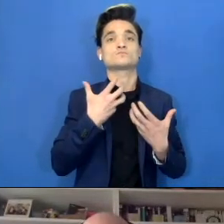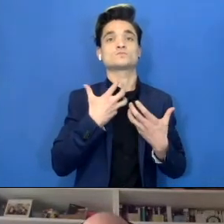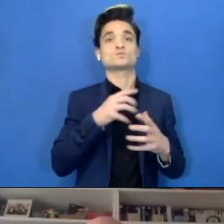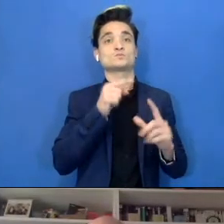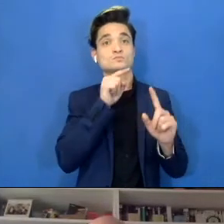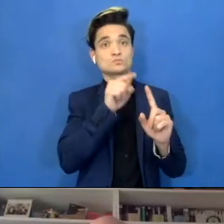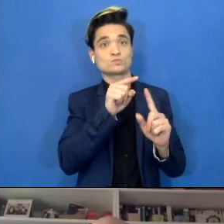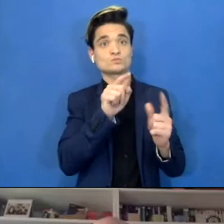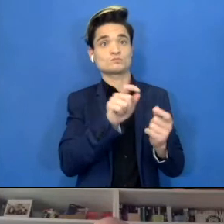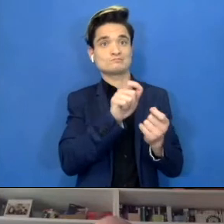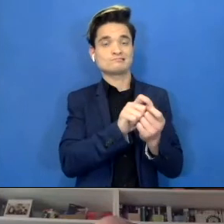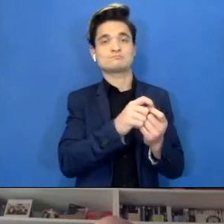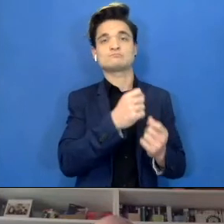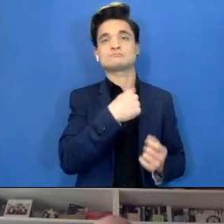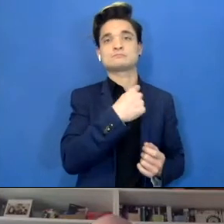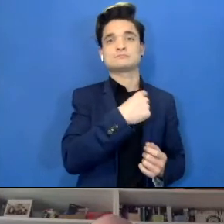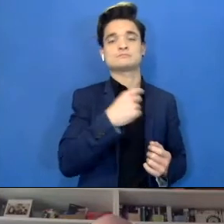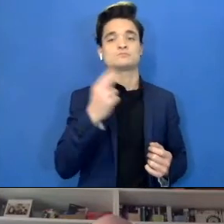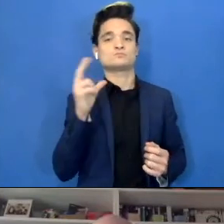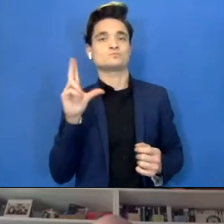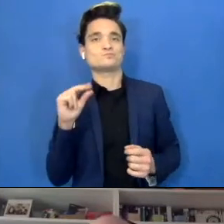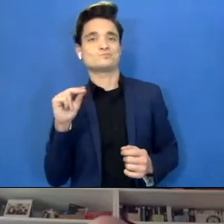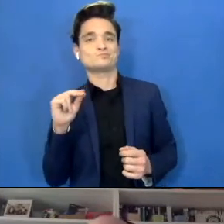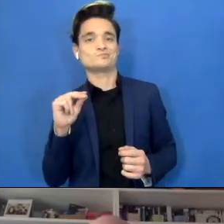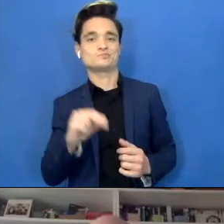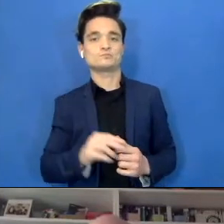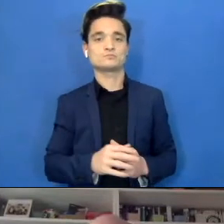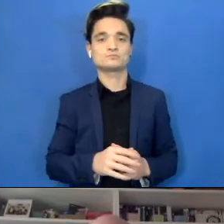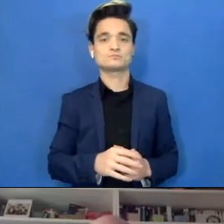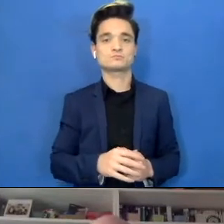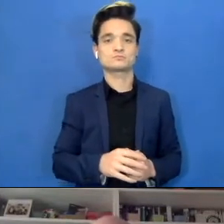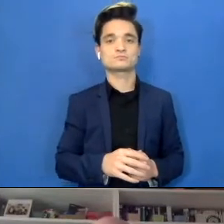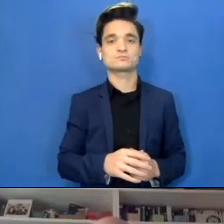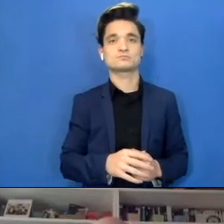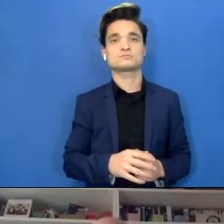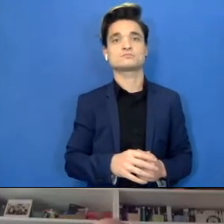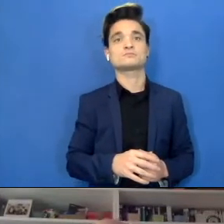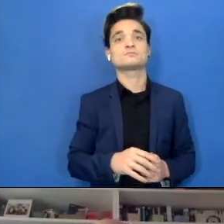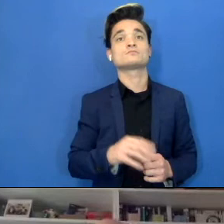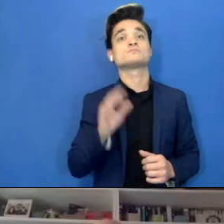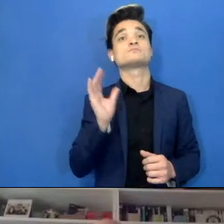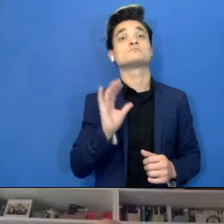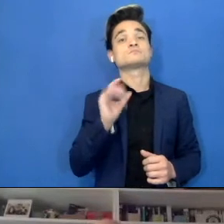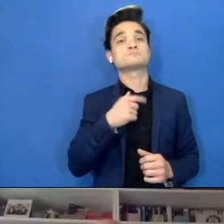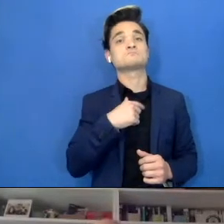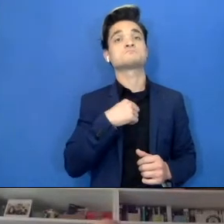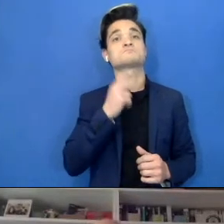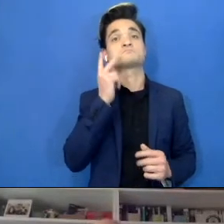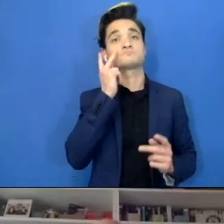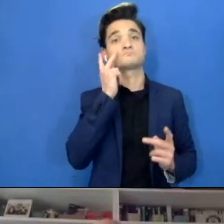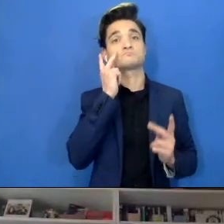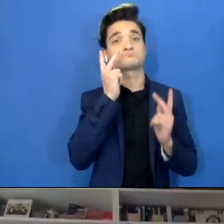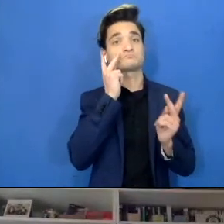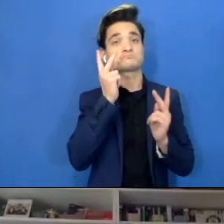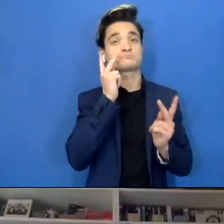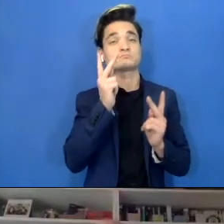I had scenes where someone was editing, and I can't recall them, but the humor got dark, and I just ran on stage and said, we're